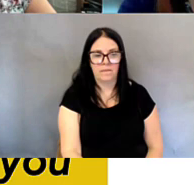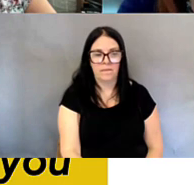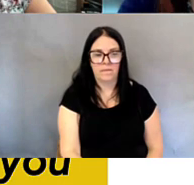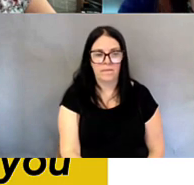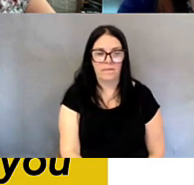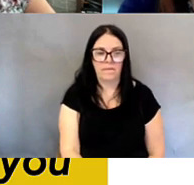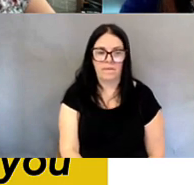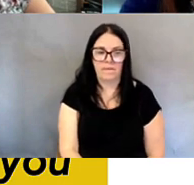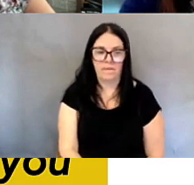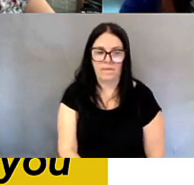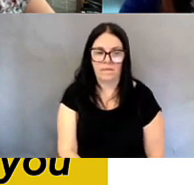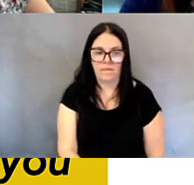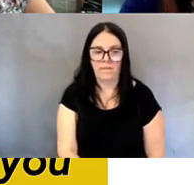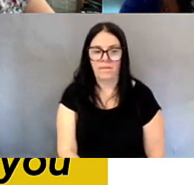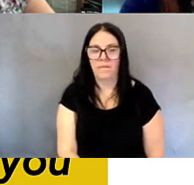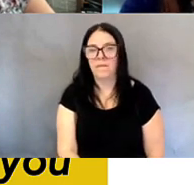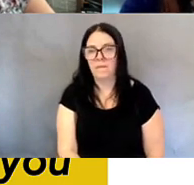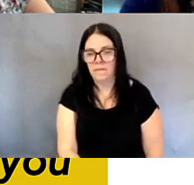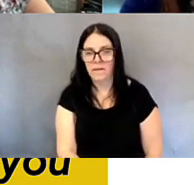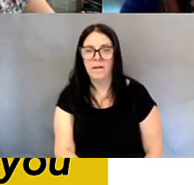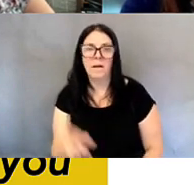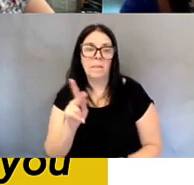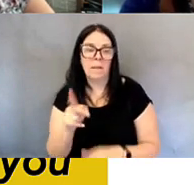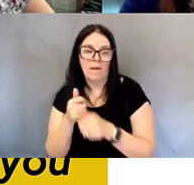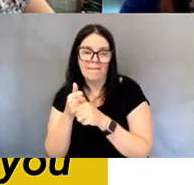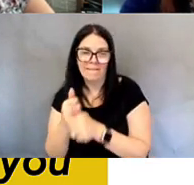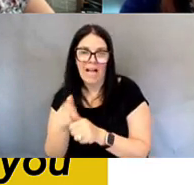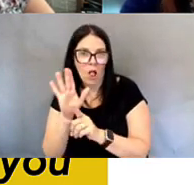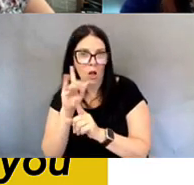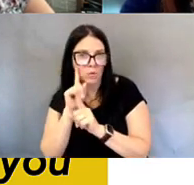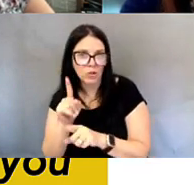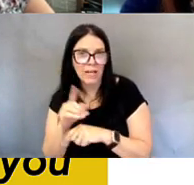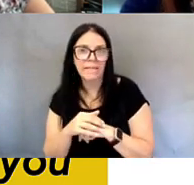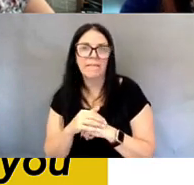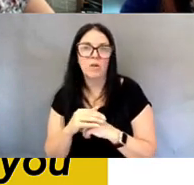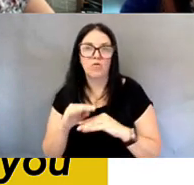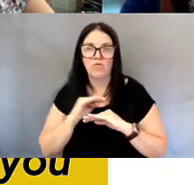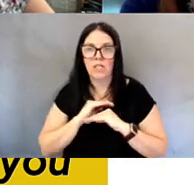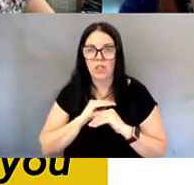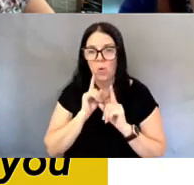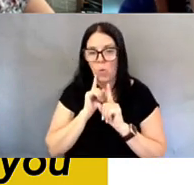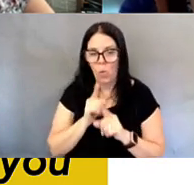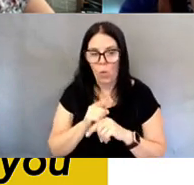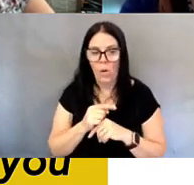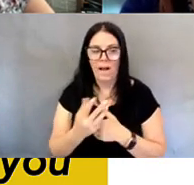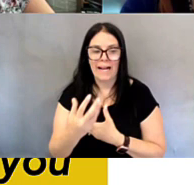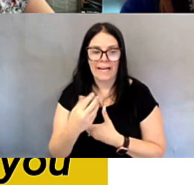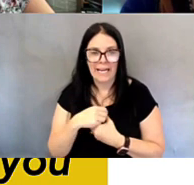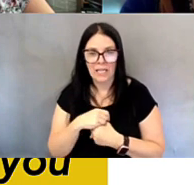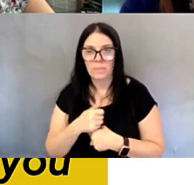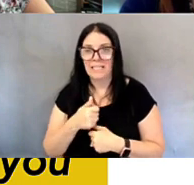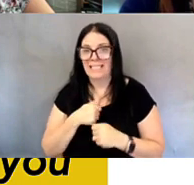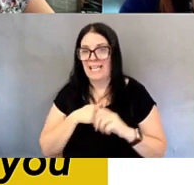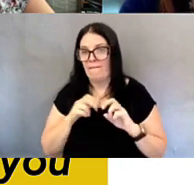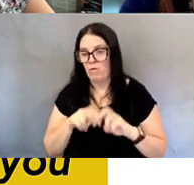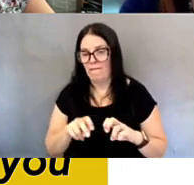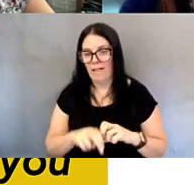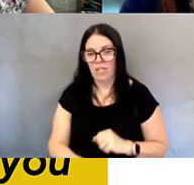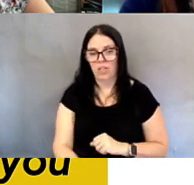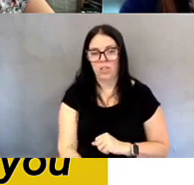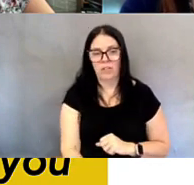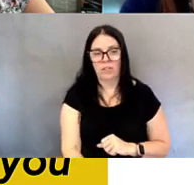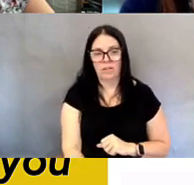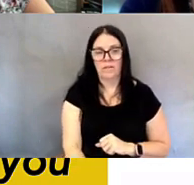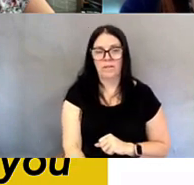People are actually following the objectives, reaching goals, engagement, self-reflection